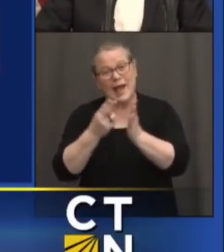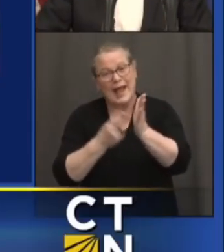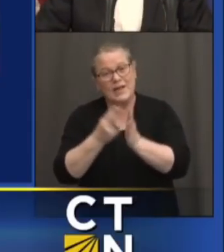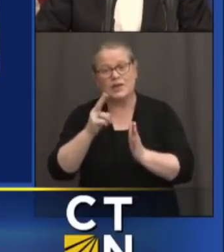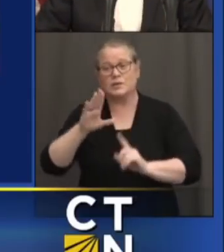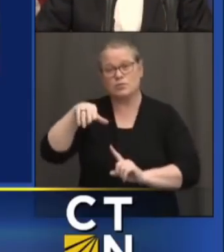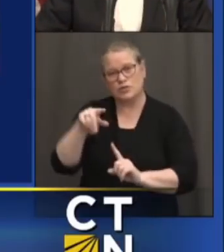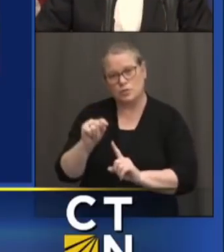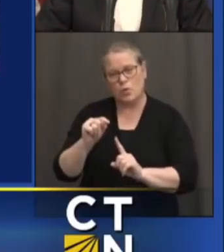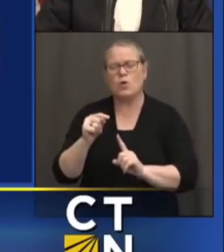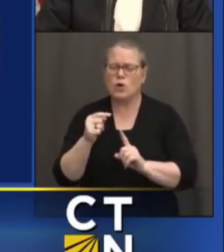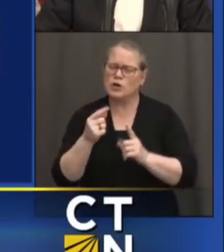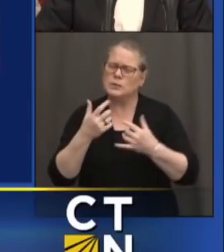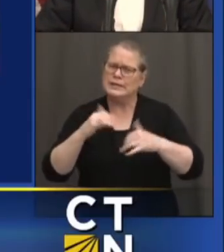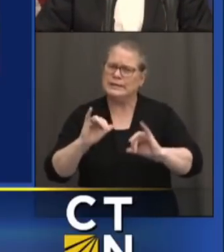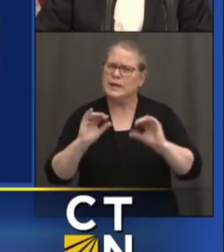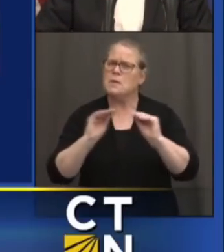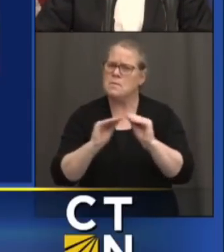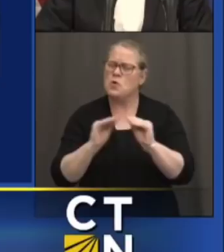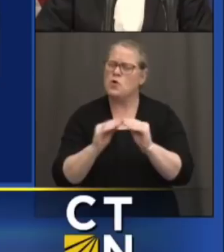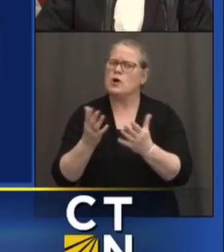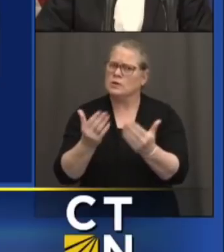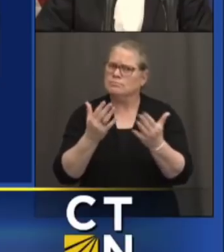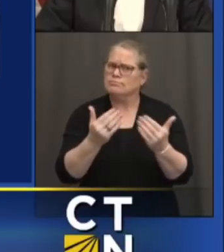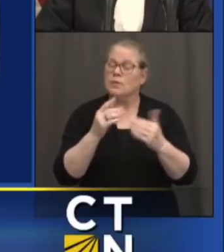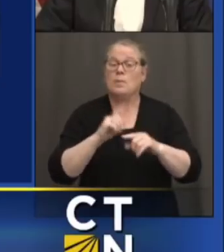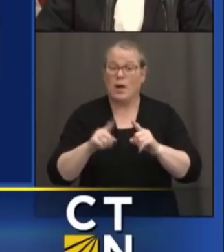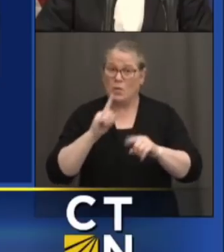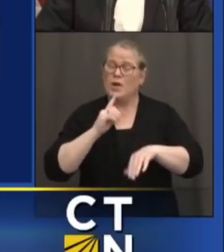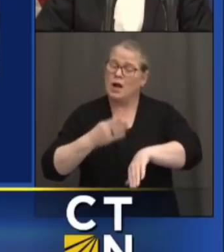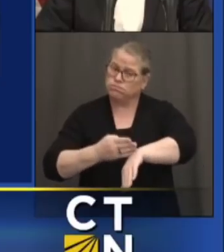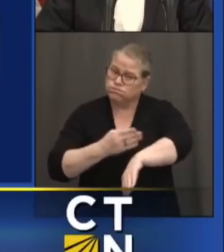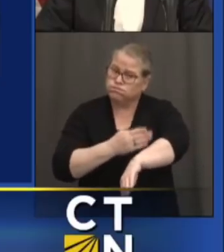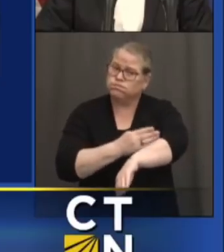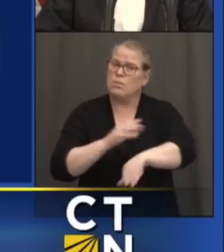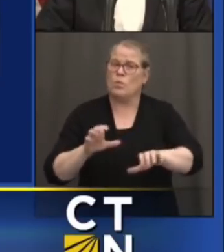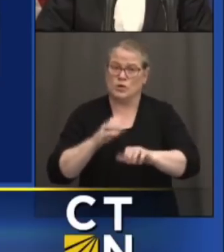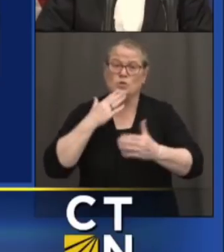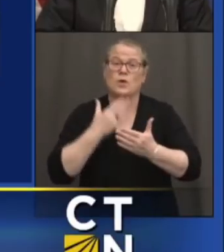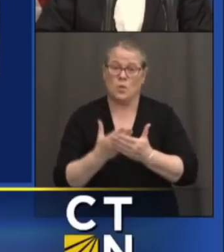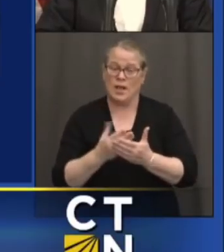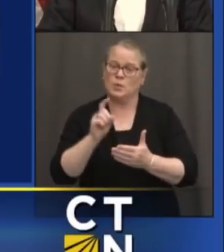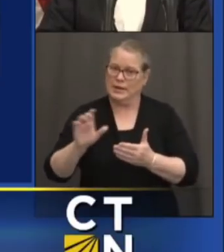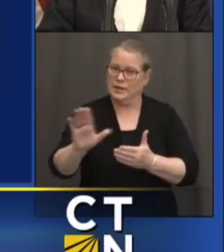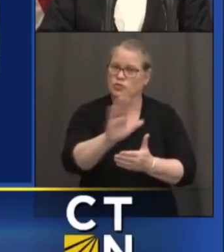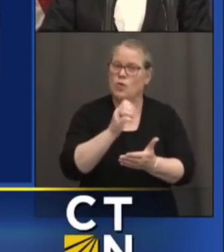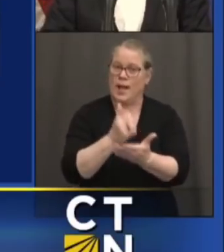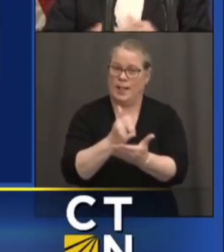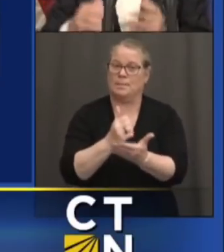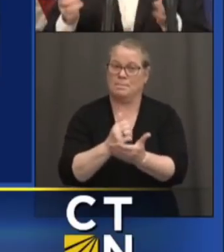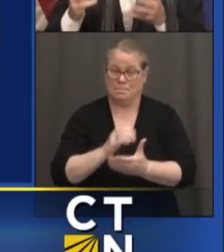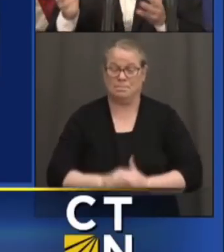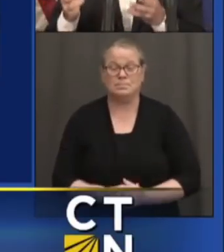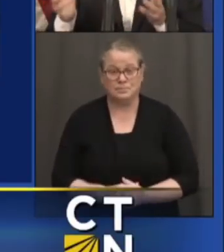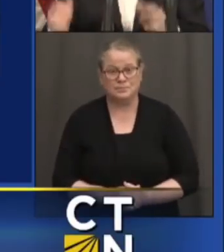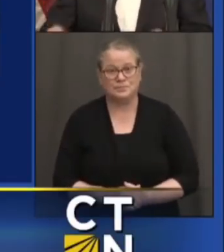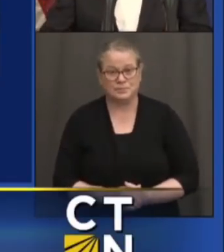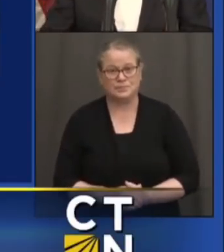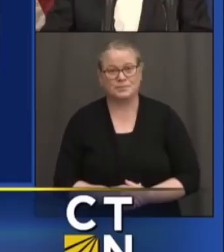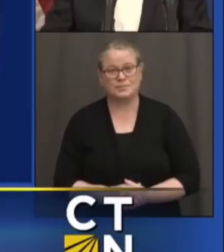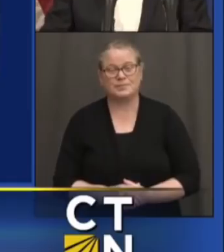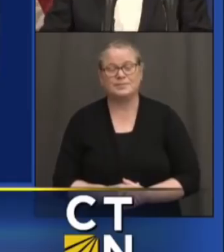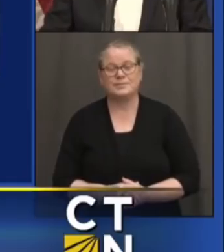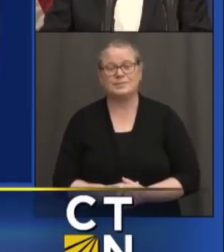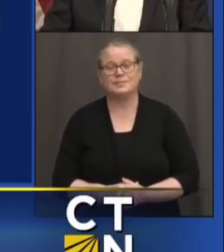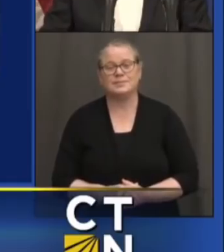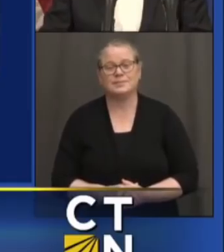a way to go there, but we are making extraordinary progress, and we need your help on that. While I'm doing lists, I'll